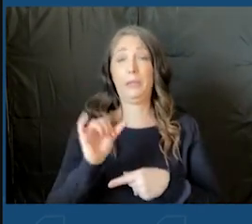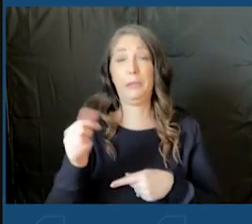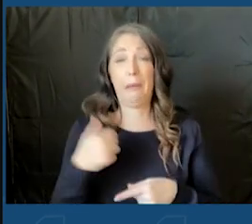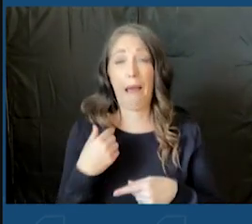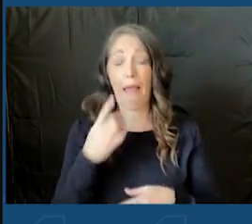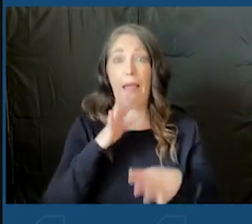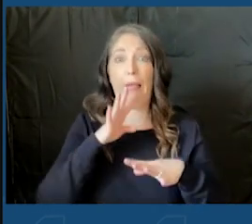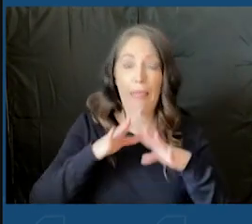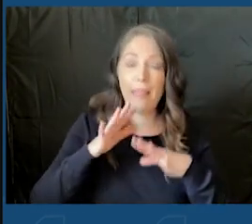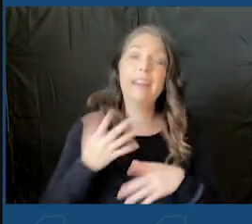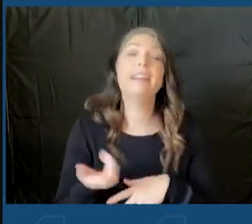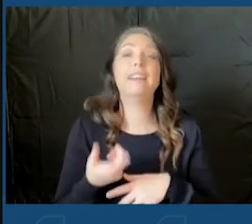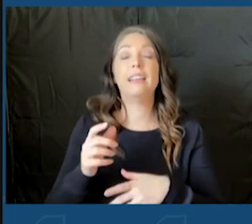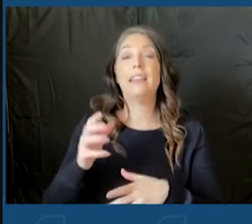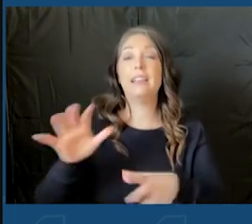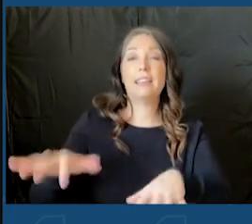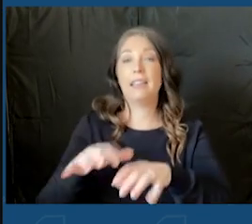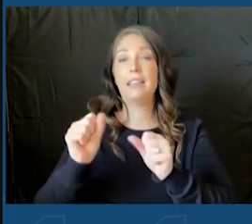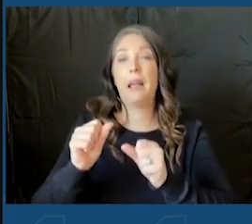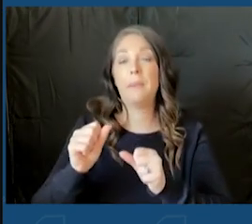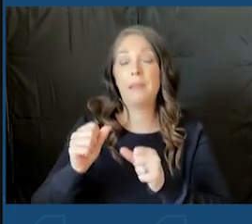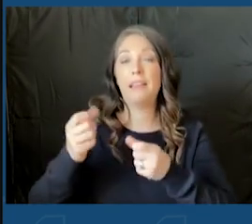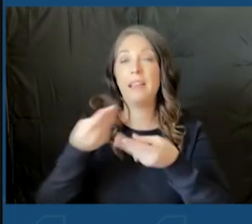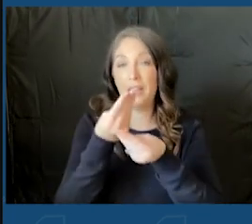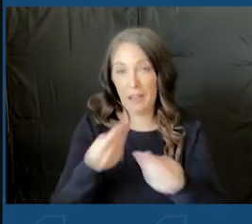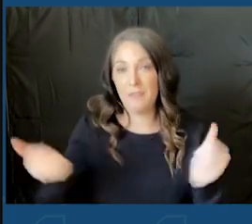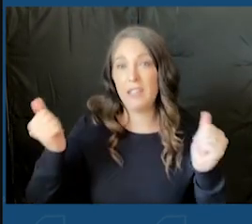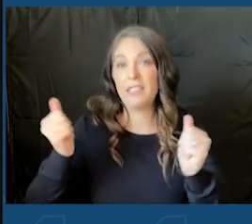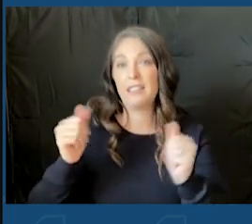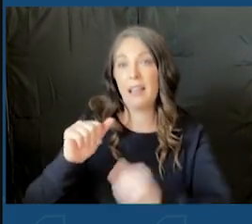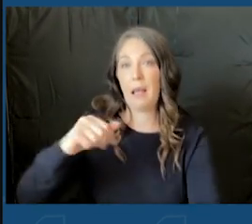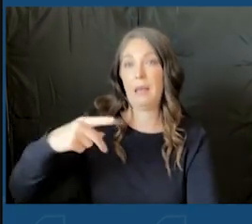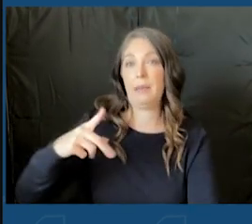And adopting efficiency appliances, better